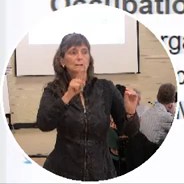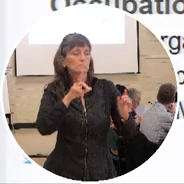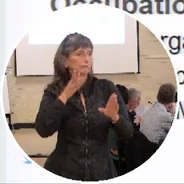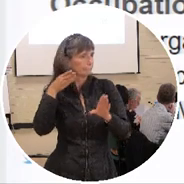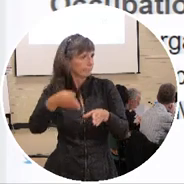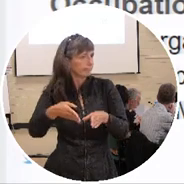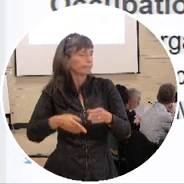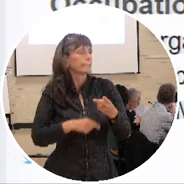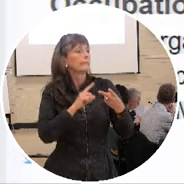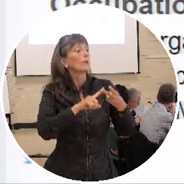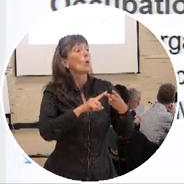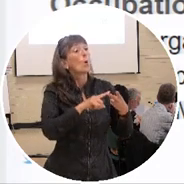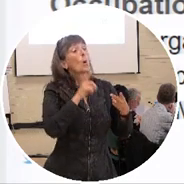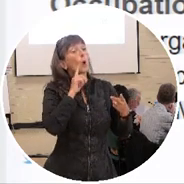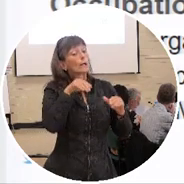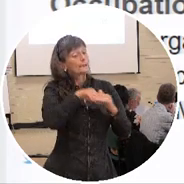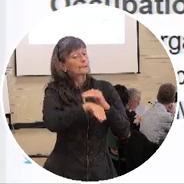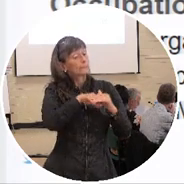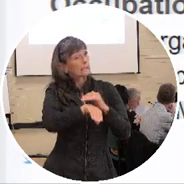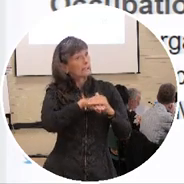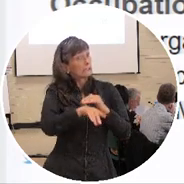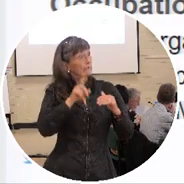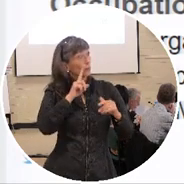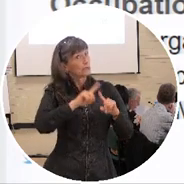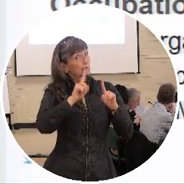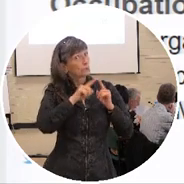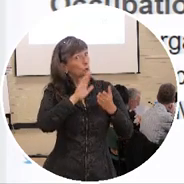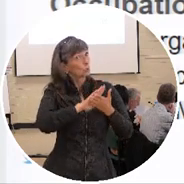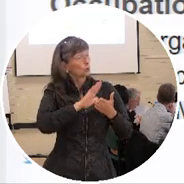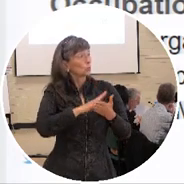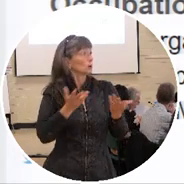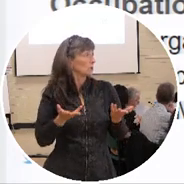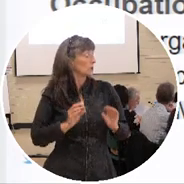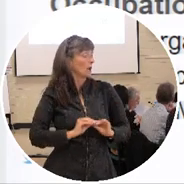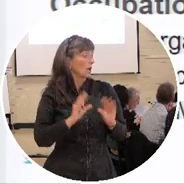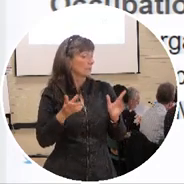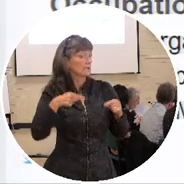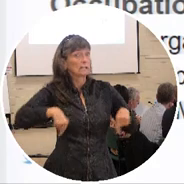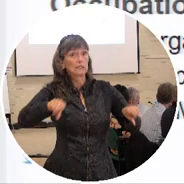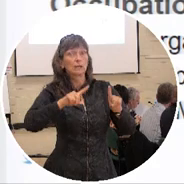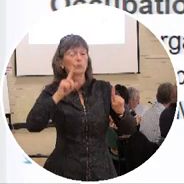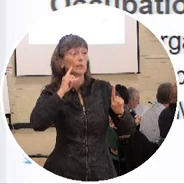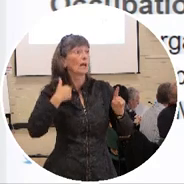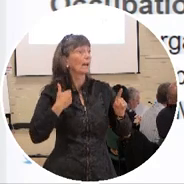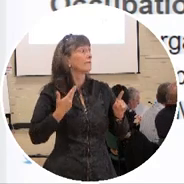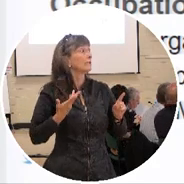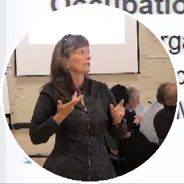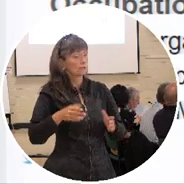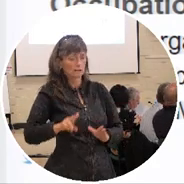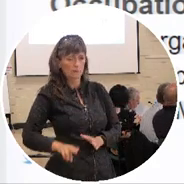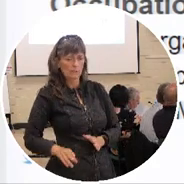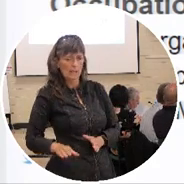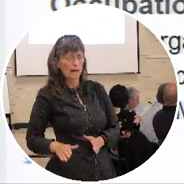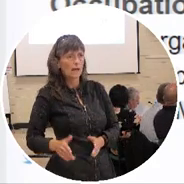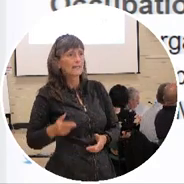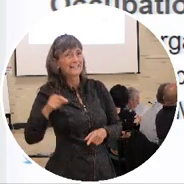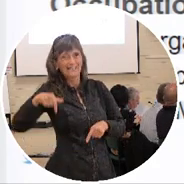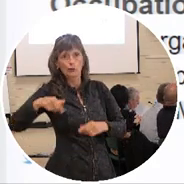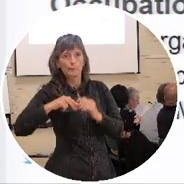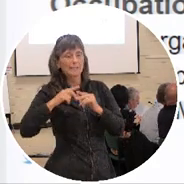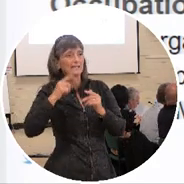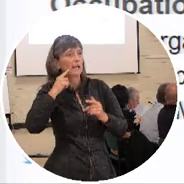district facilities, evidence here by our vertical lift to make this facility